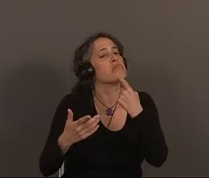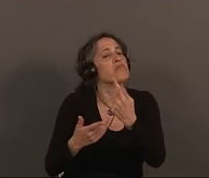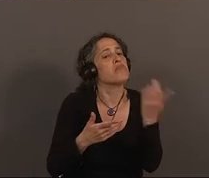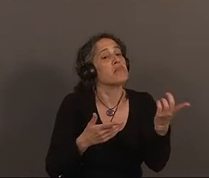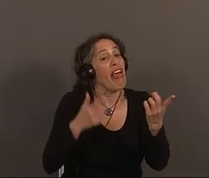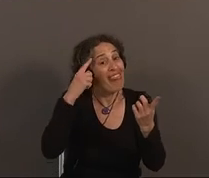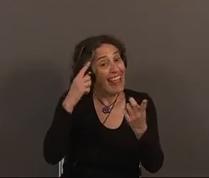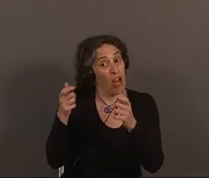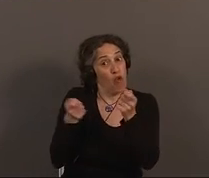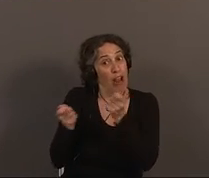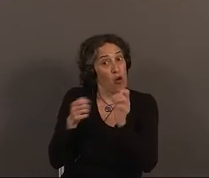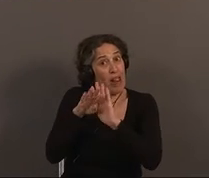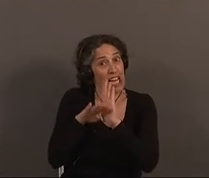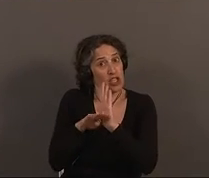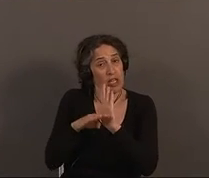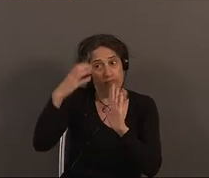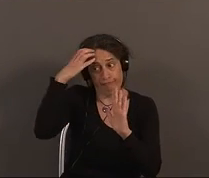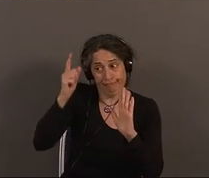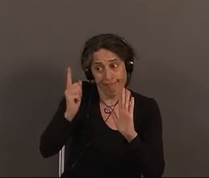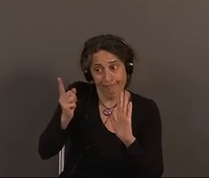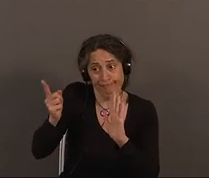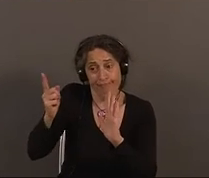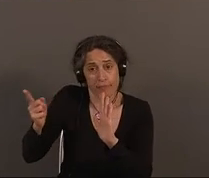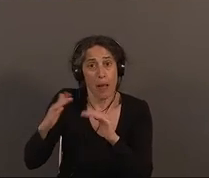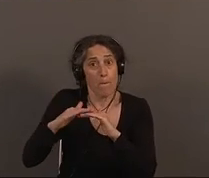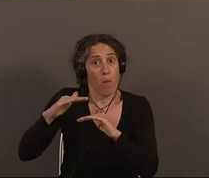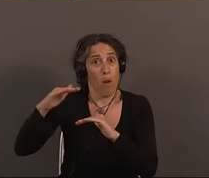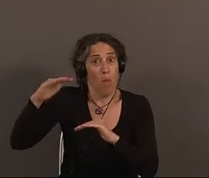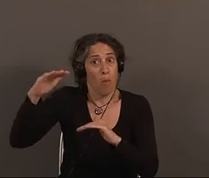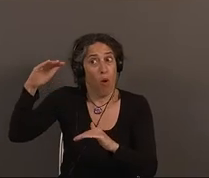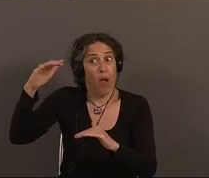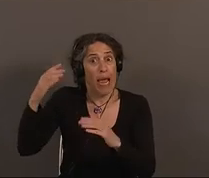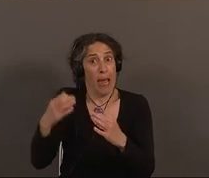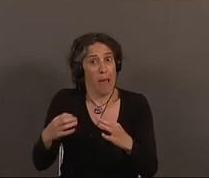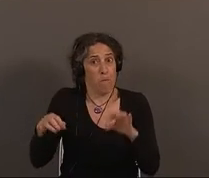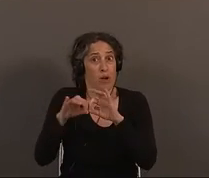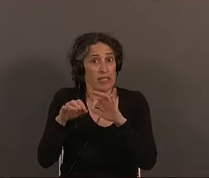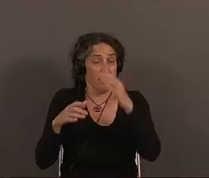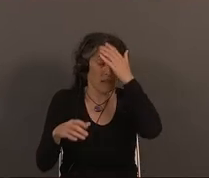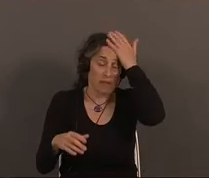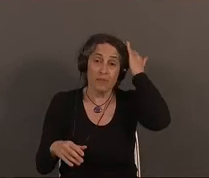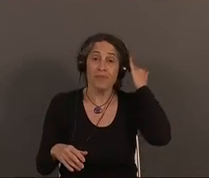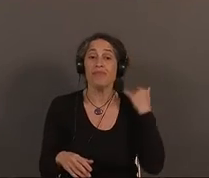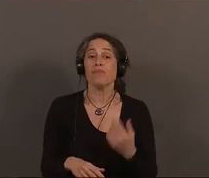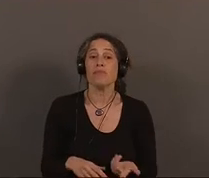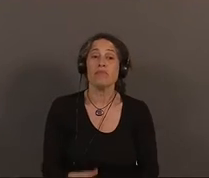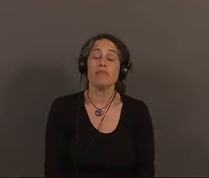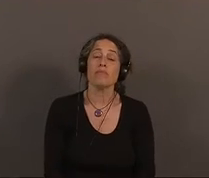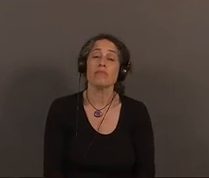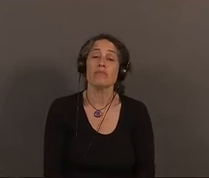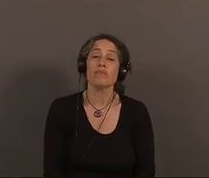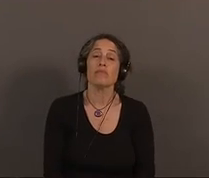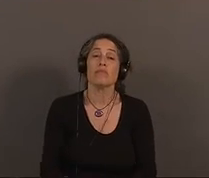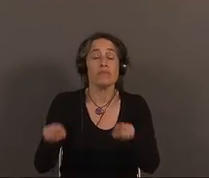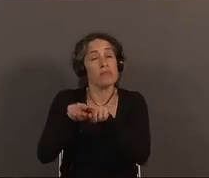important in the coming years, as indeed, as Vice President Ansip stressed all along this afternoon, there will